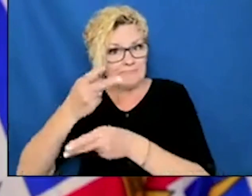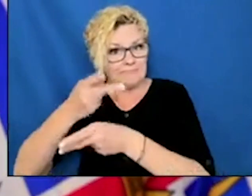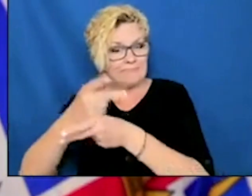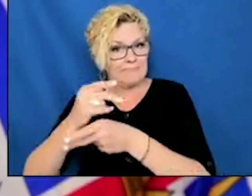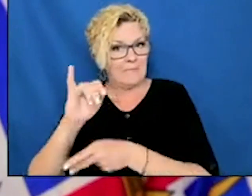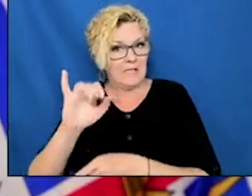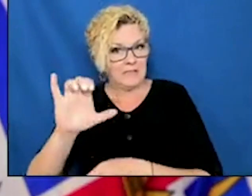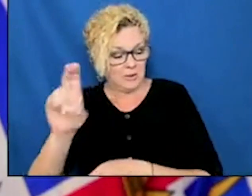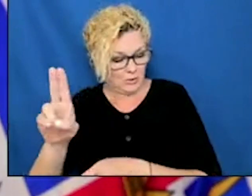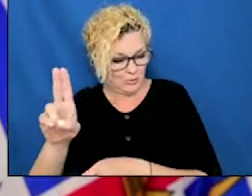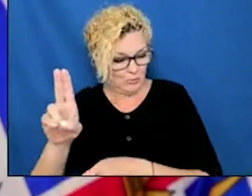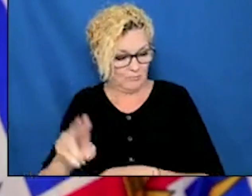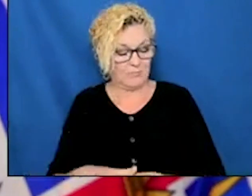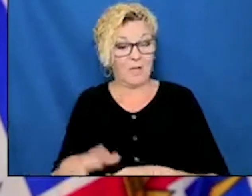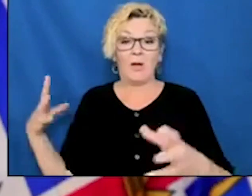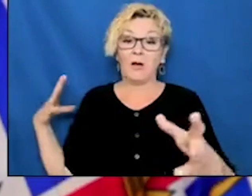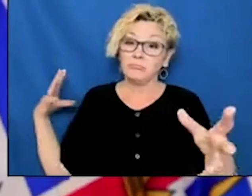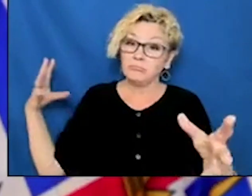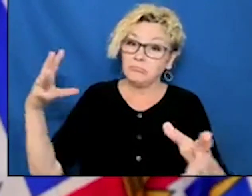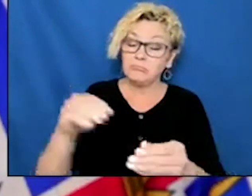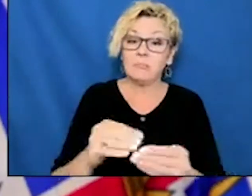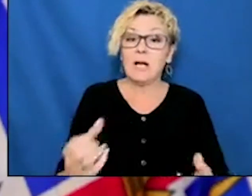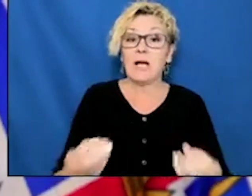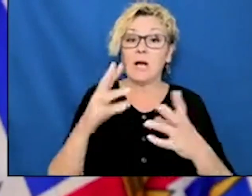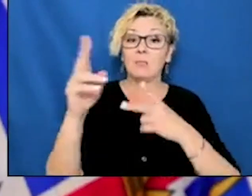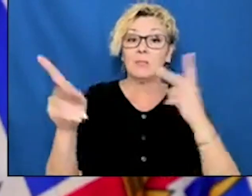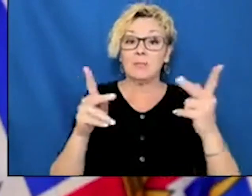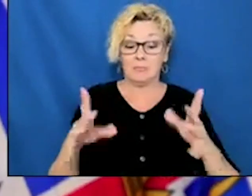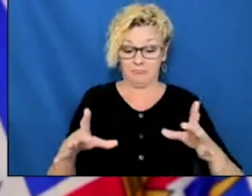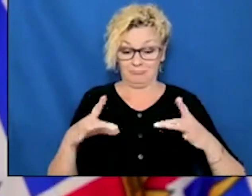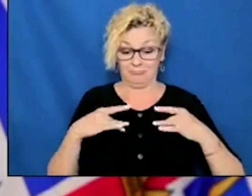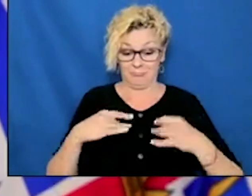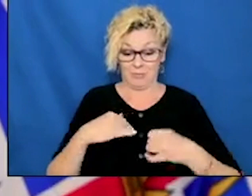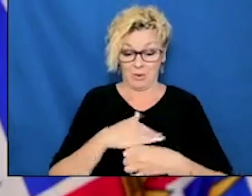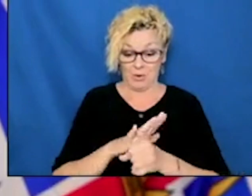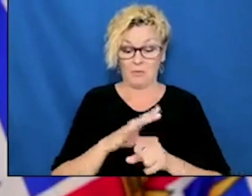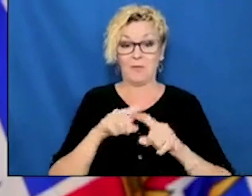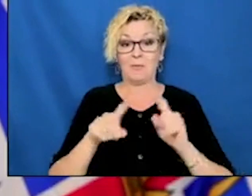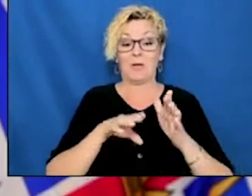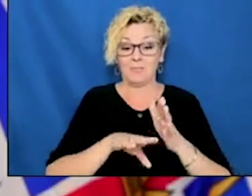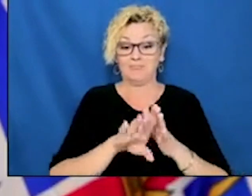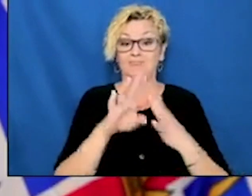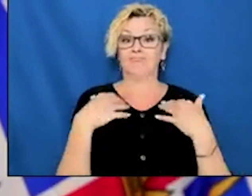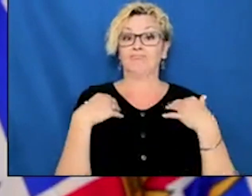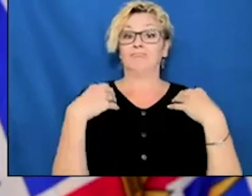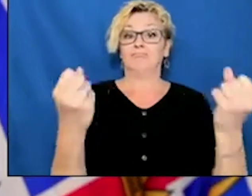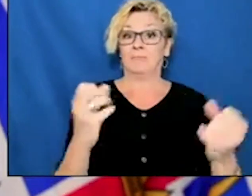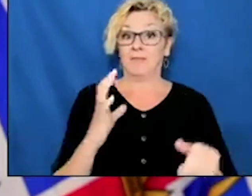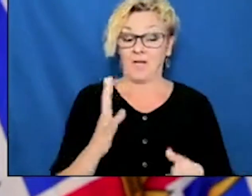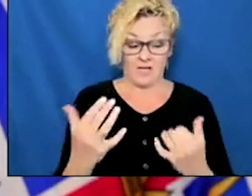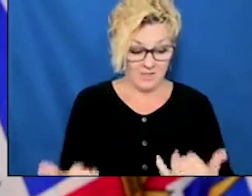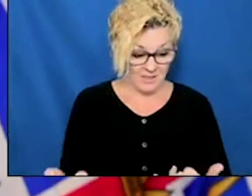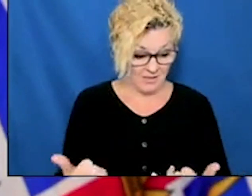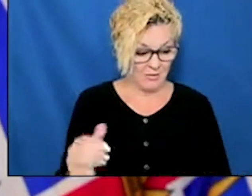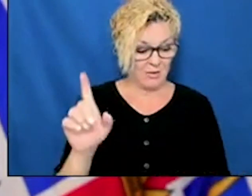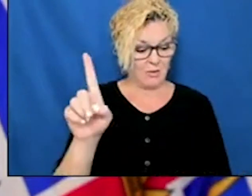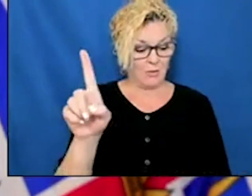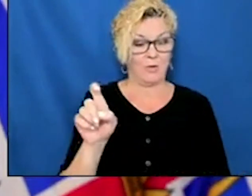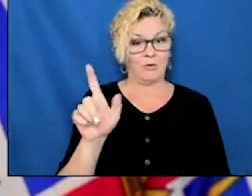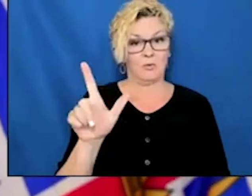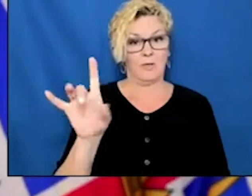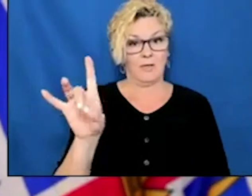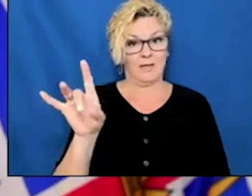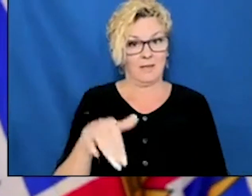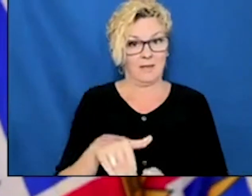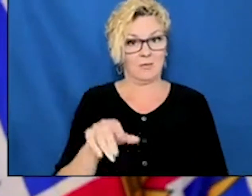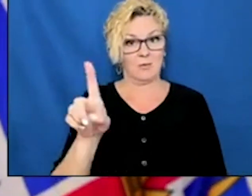128,139 people have recovered from COVID-19 from their acute infection. We have no new healthcare outbreaks